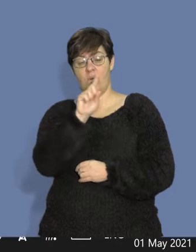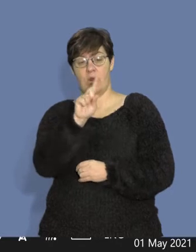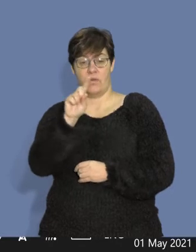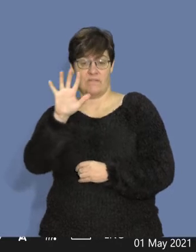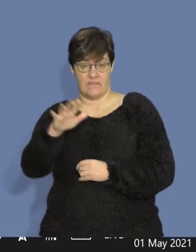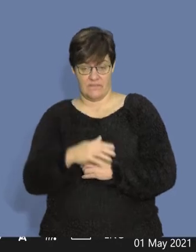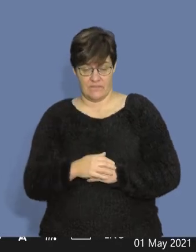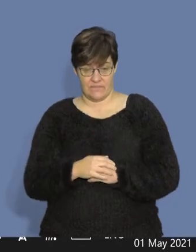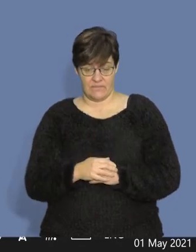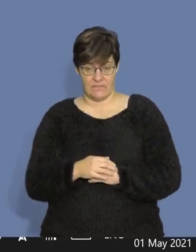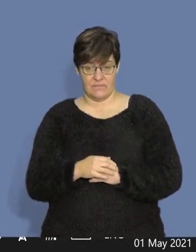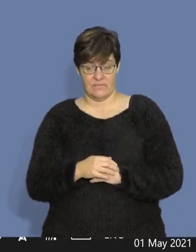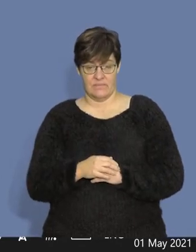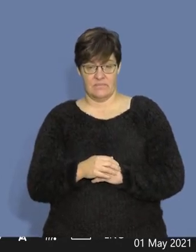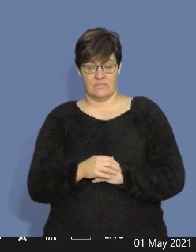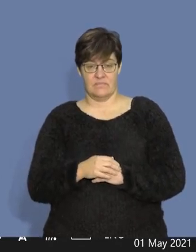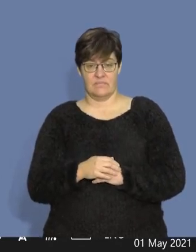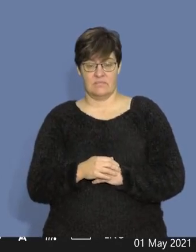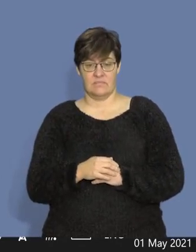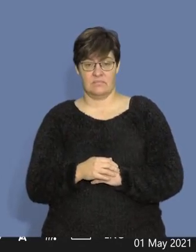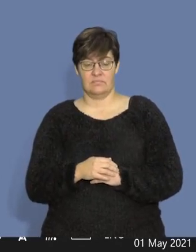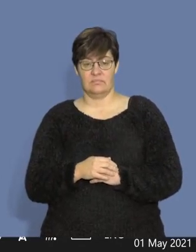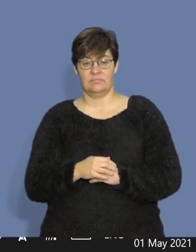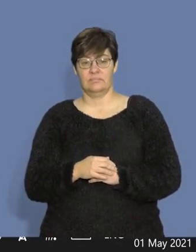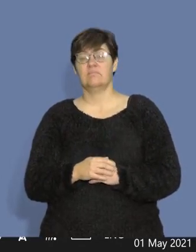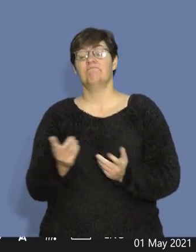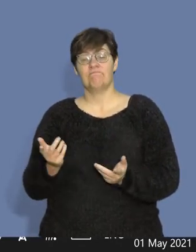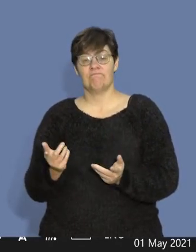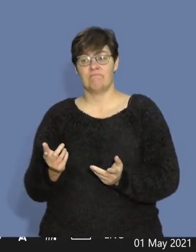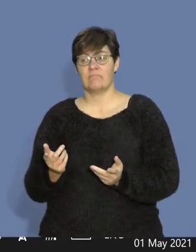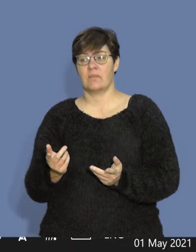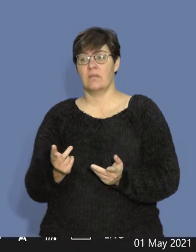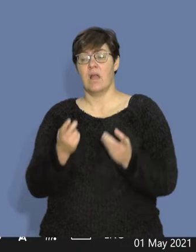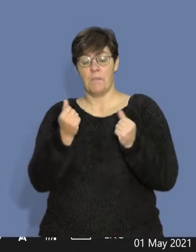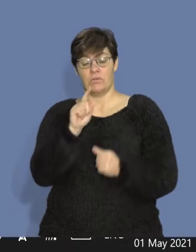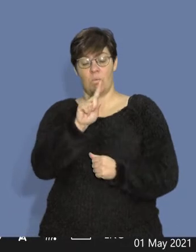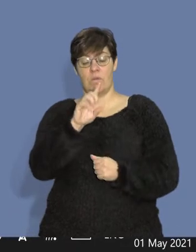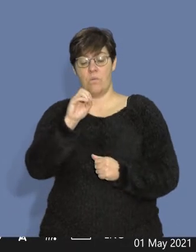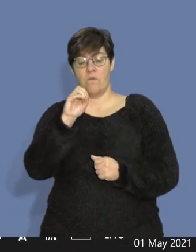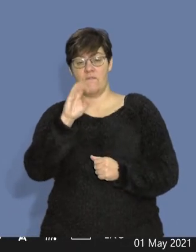my VAT rate, divided by 115, which is my amount